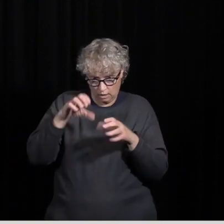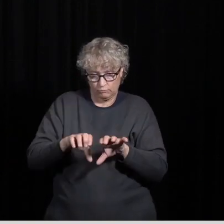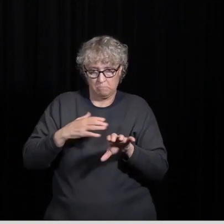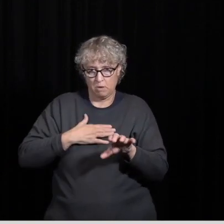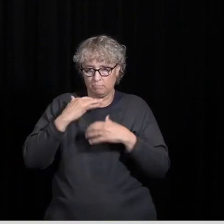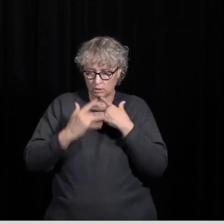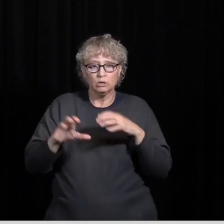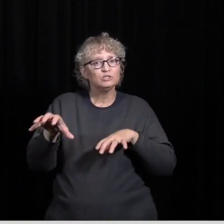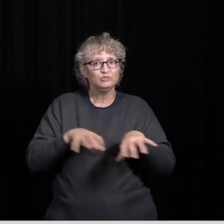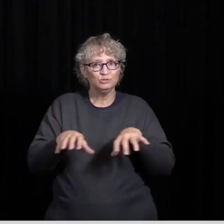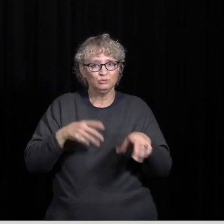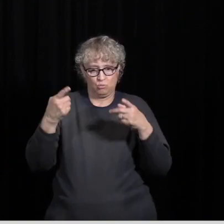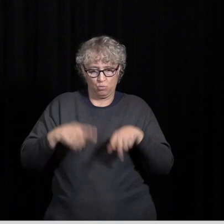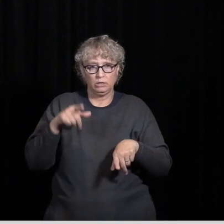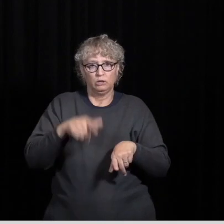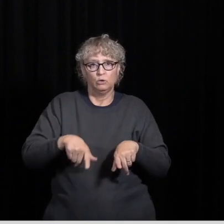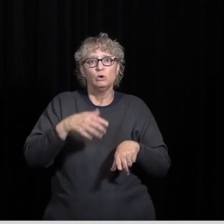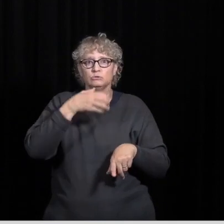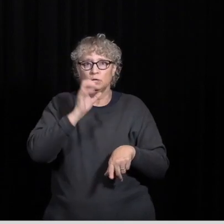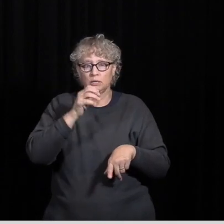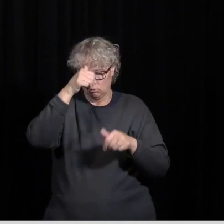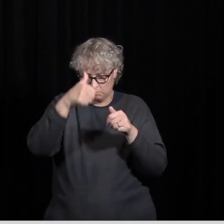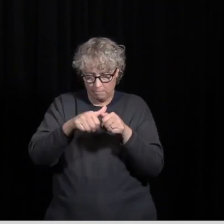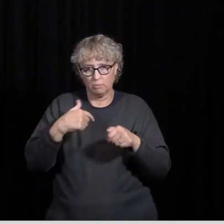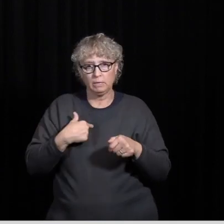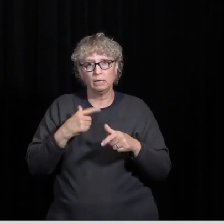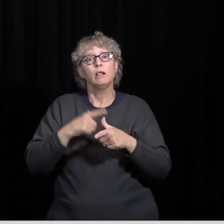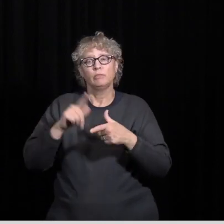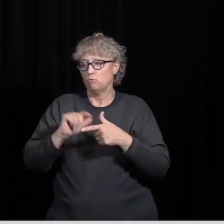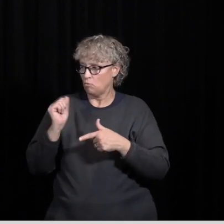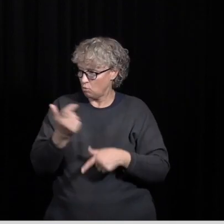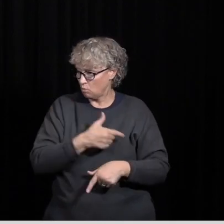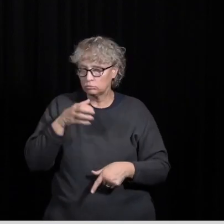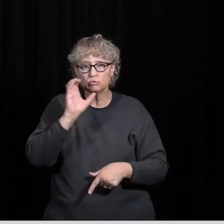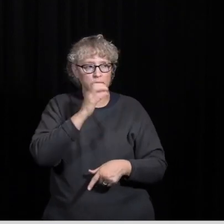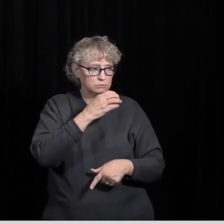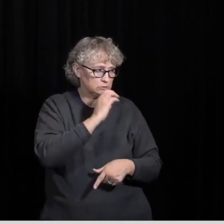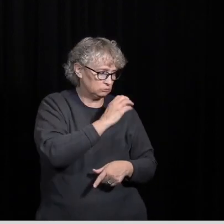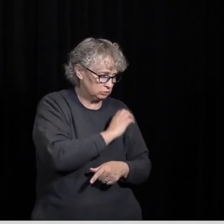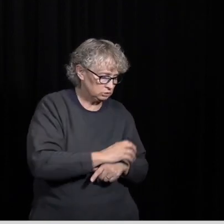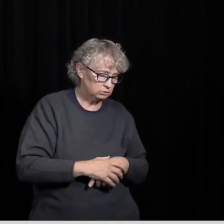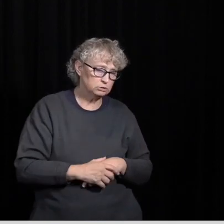Do this as often as you drink it in remembrance of me. And they drank.